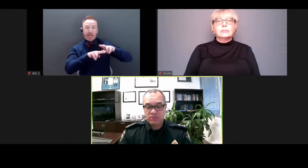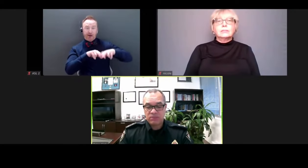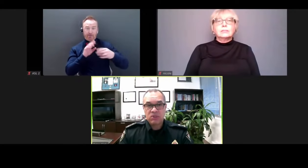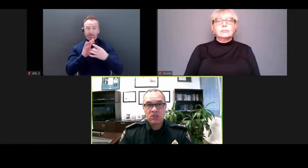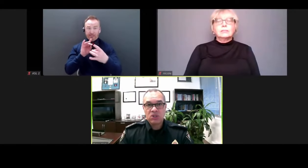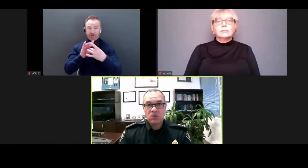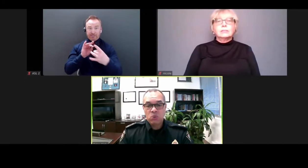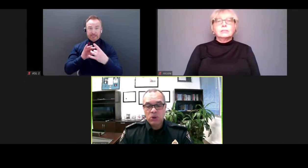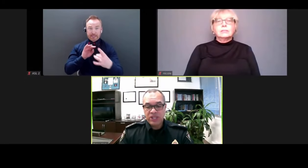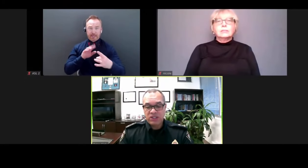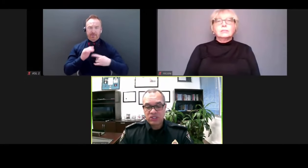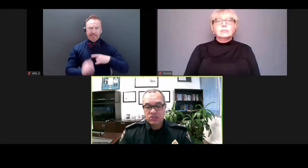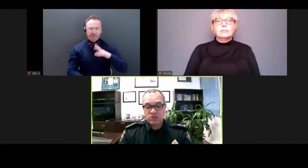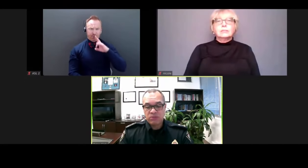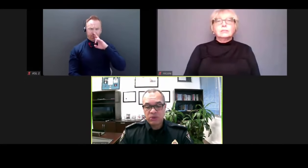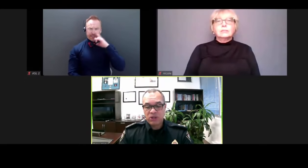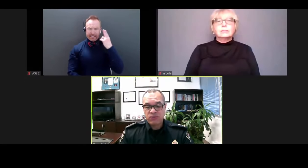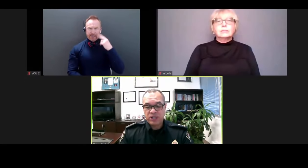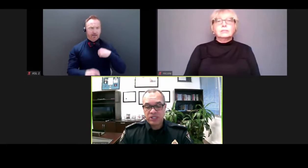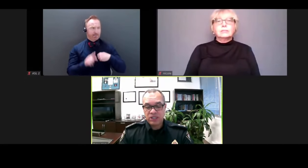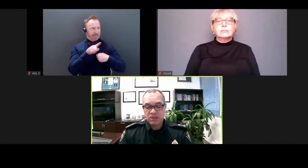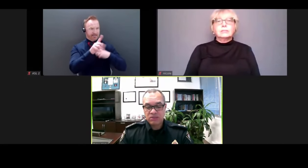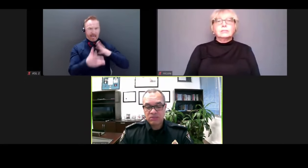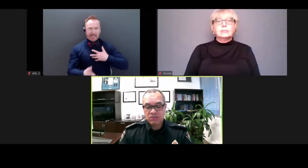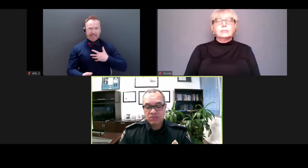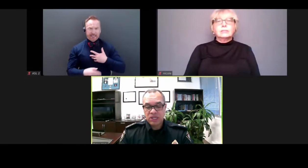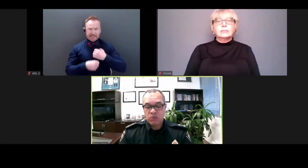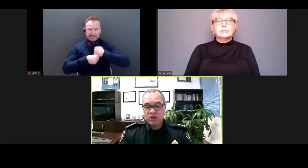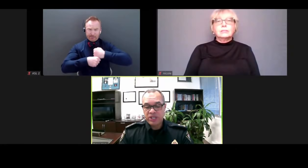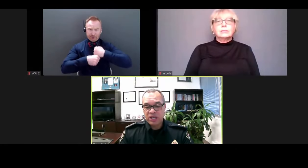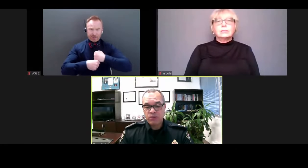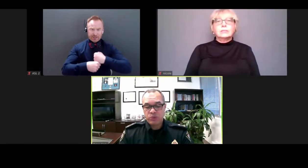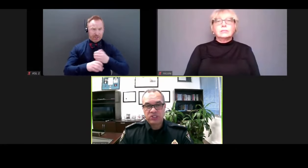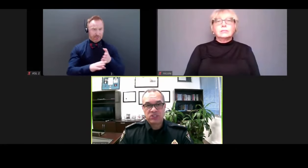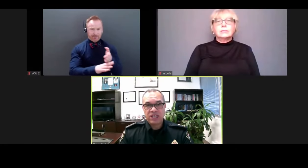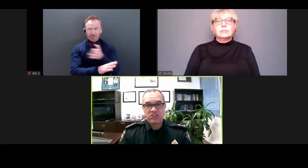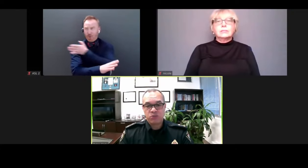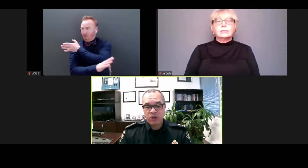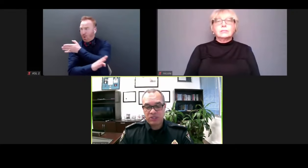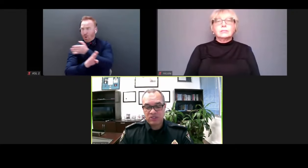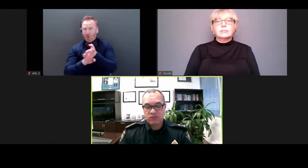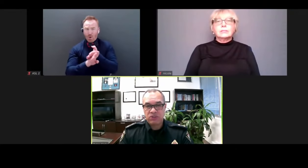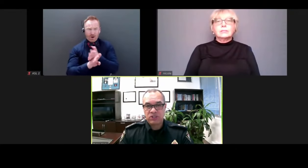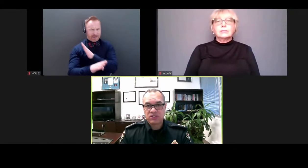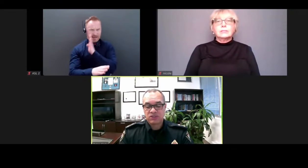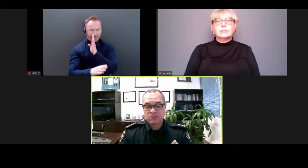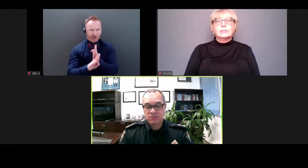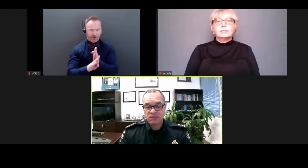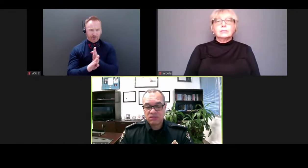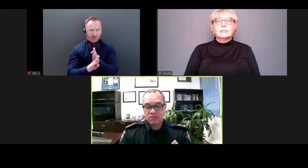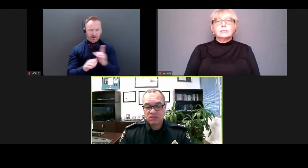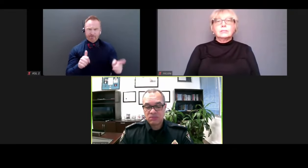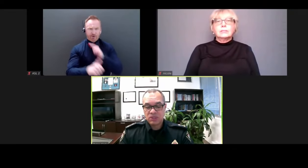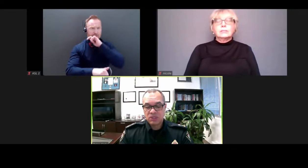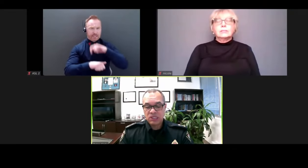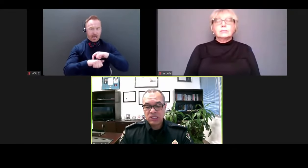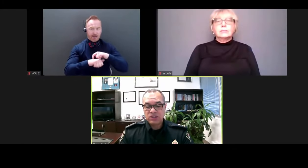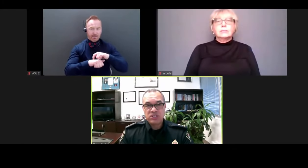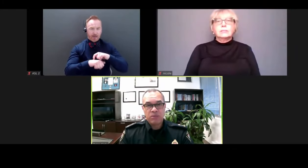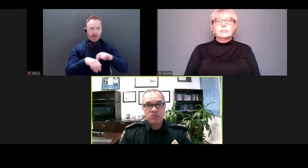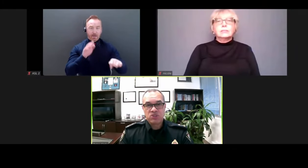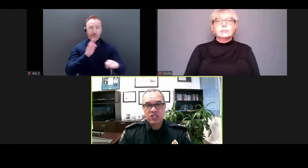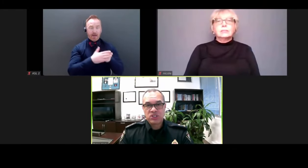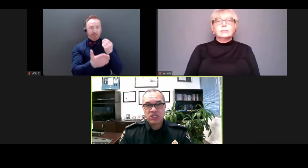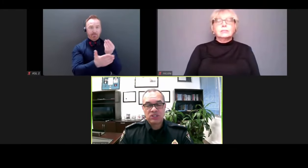demonstration, one that is extremely well-funded and one that comes with extensive public safety risks.